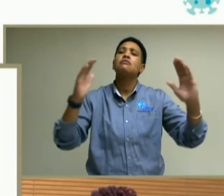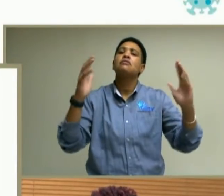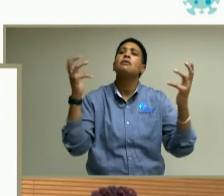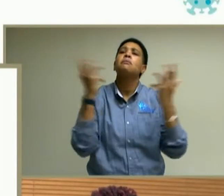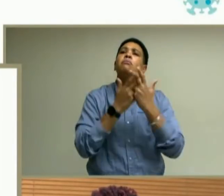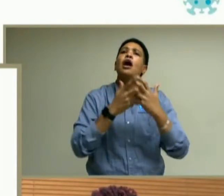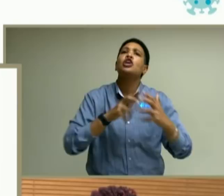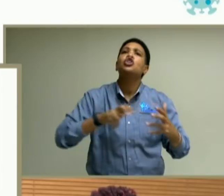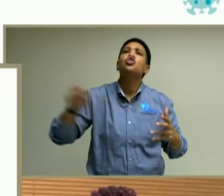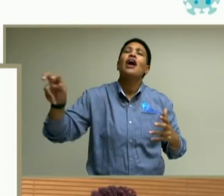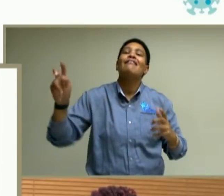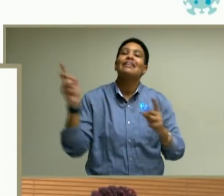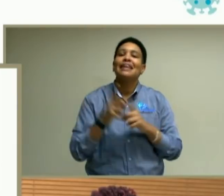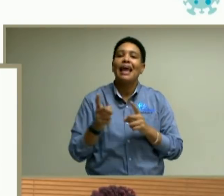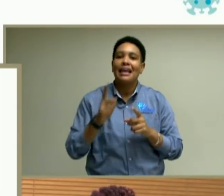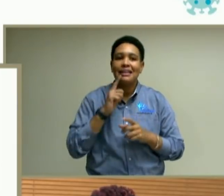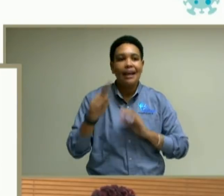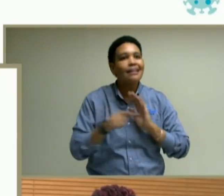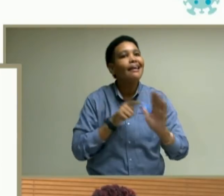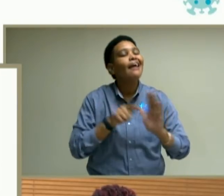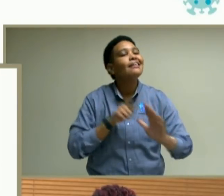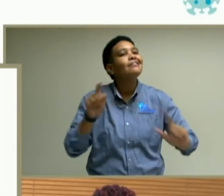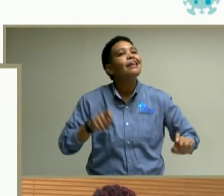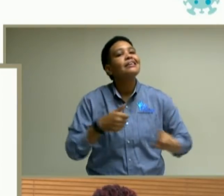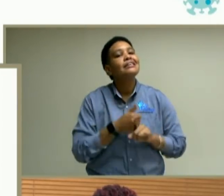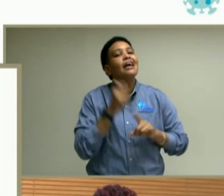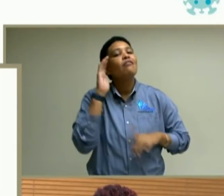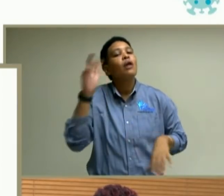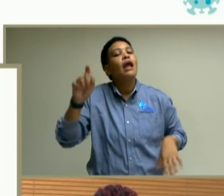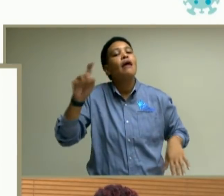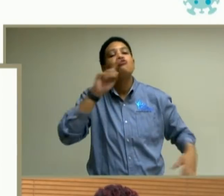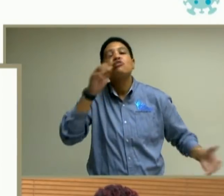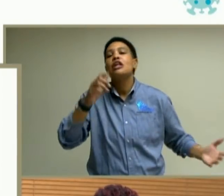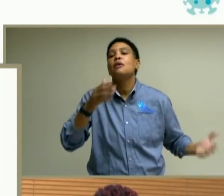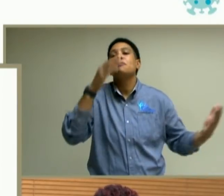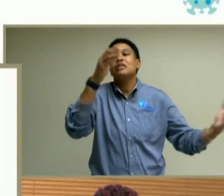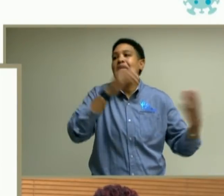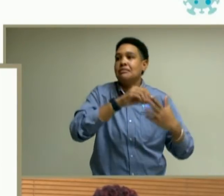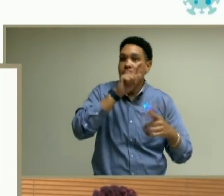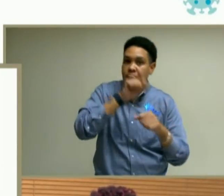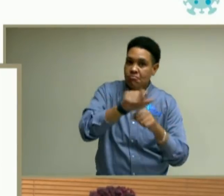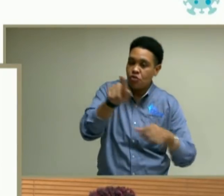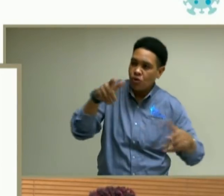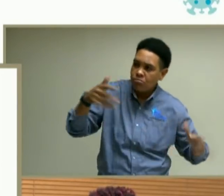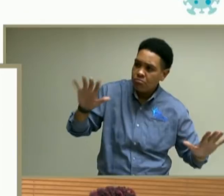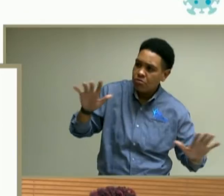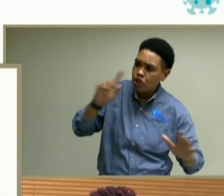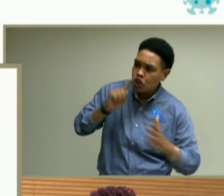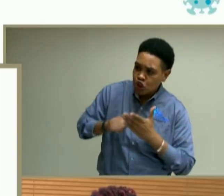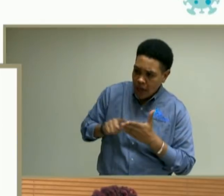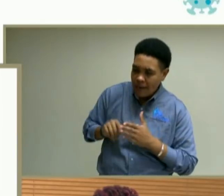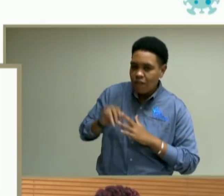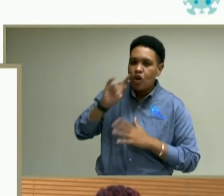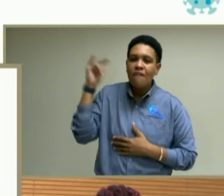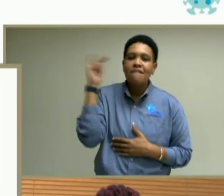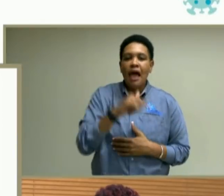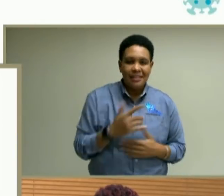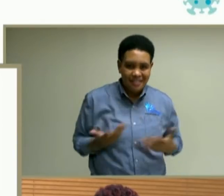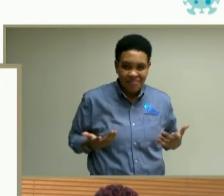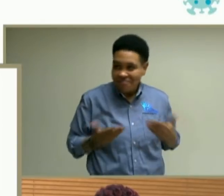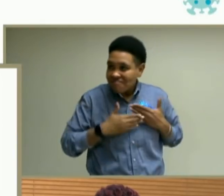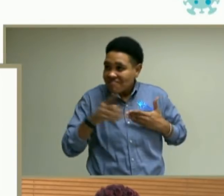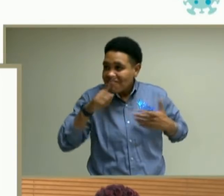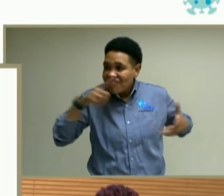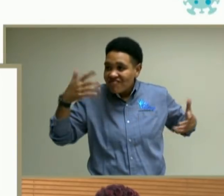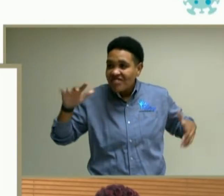date, and that the negative test therefore would have to be presented in order for you to complete check-in for your flight. After